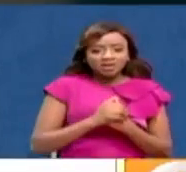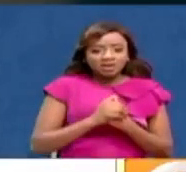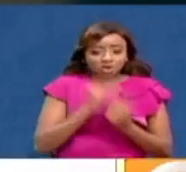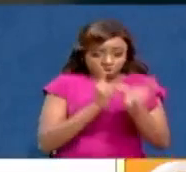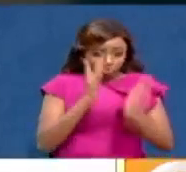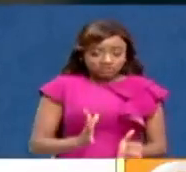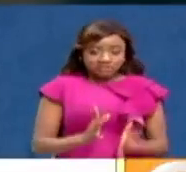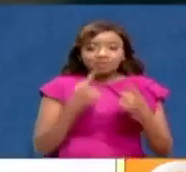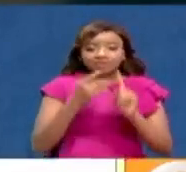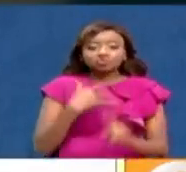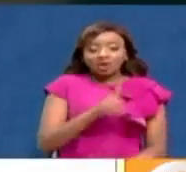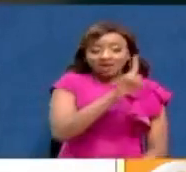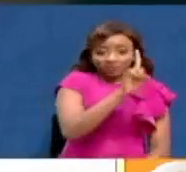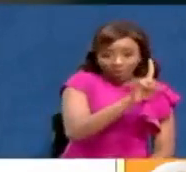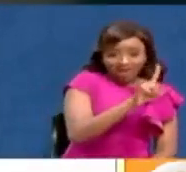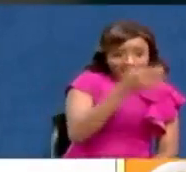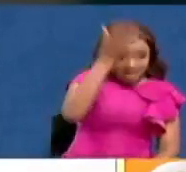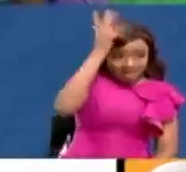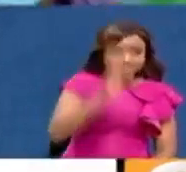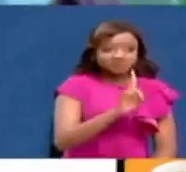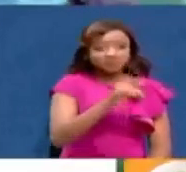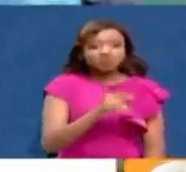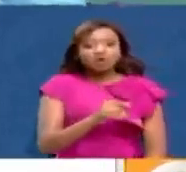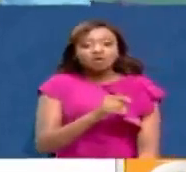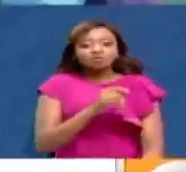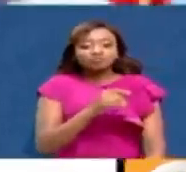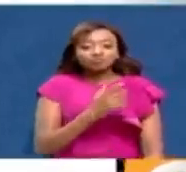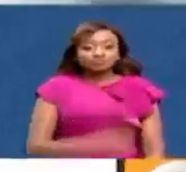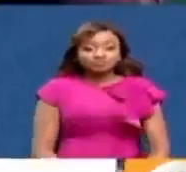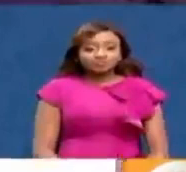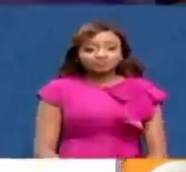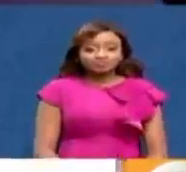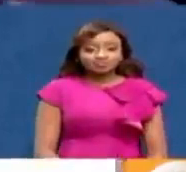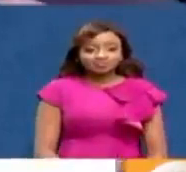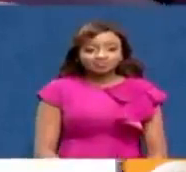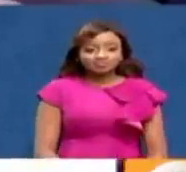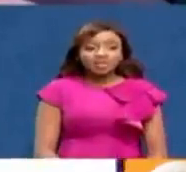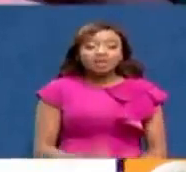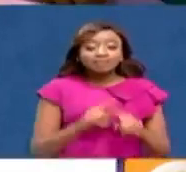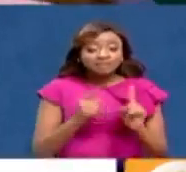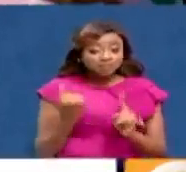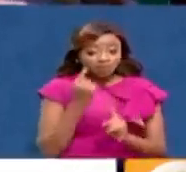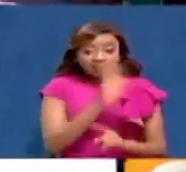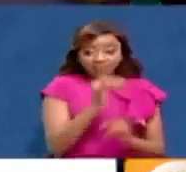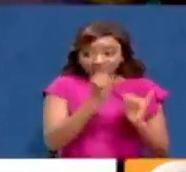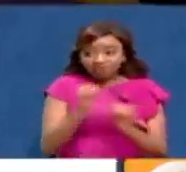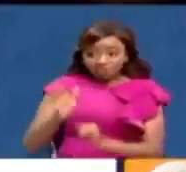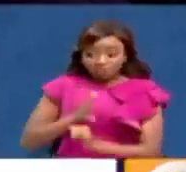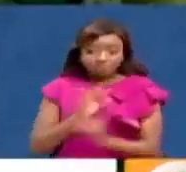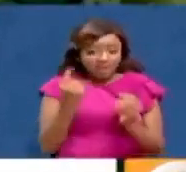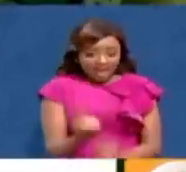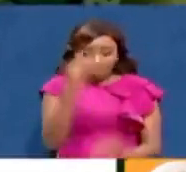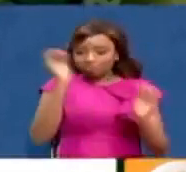there is at least one nurse for every 2 patients, not just for the expectant women, but also the newborns and mothers who develop